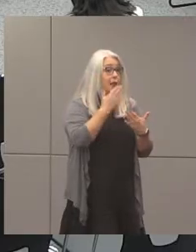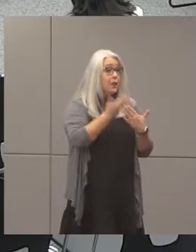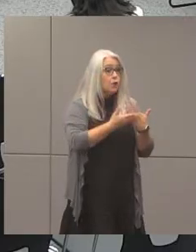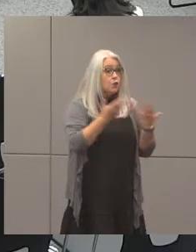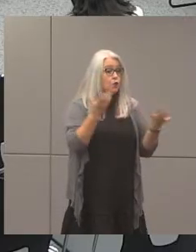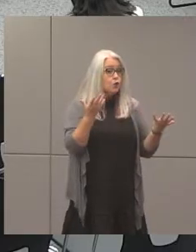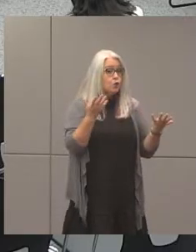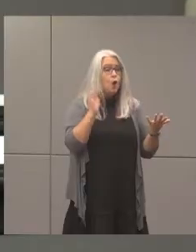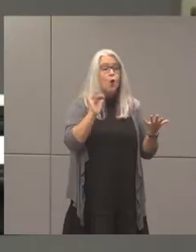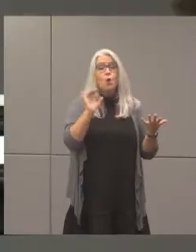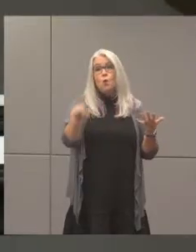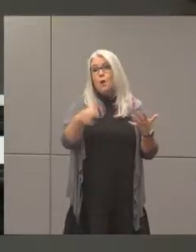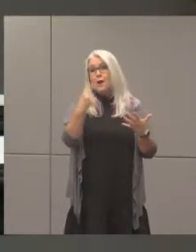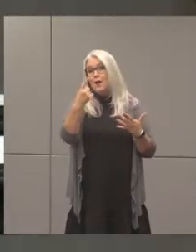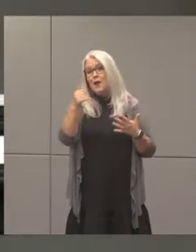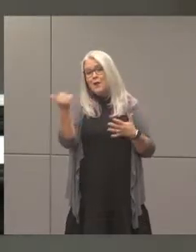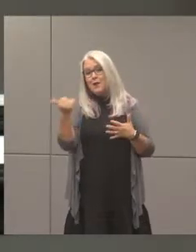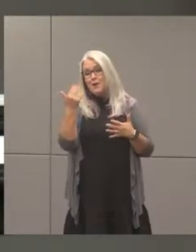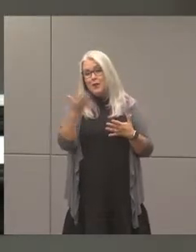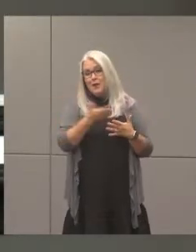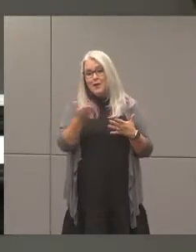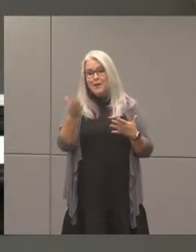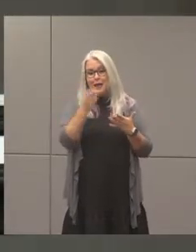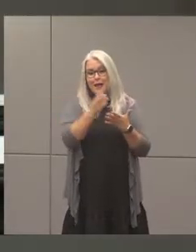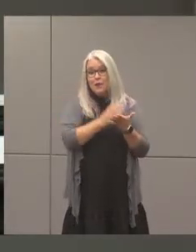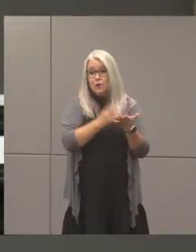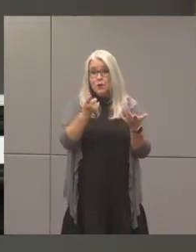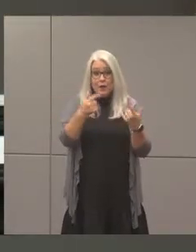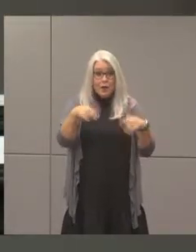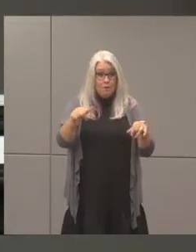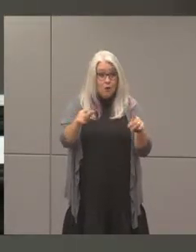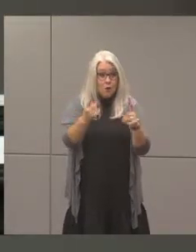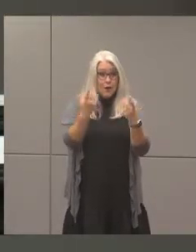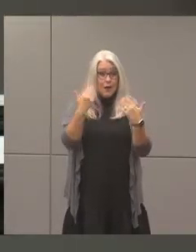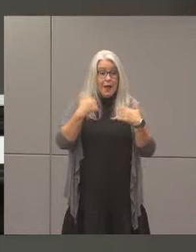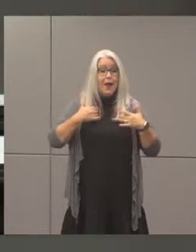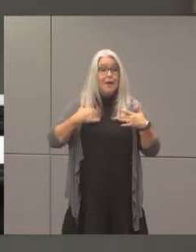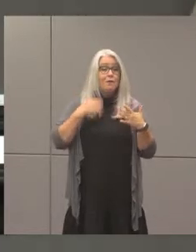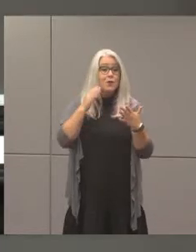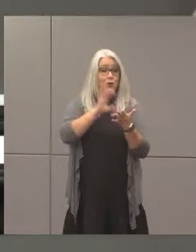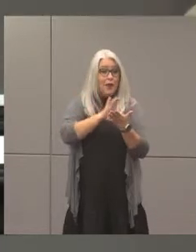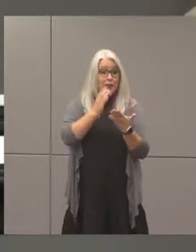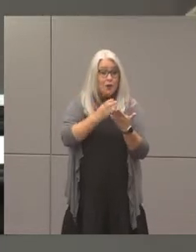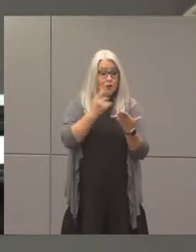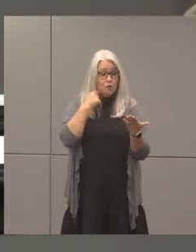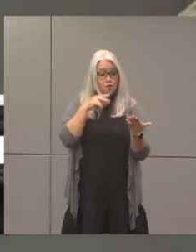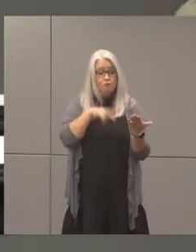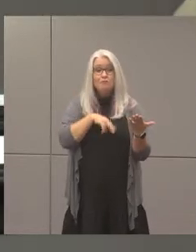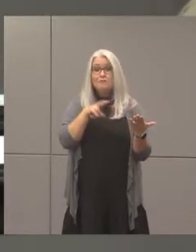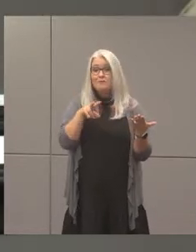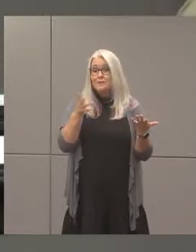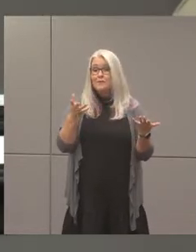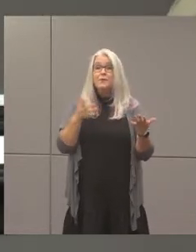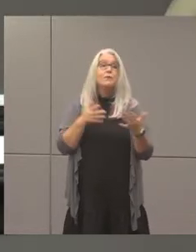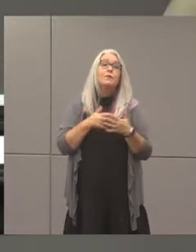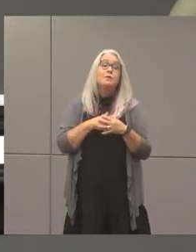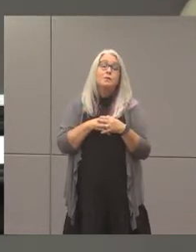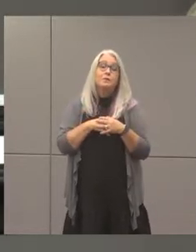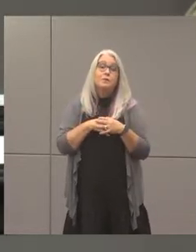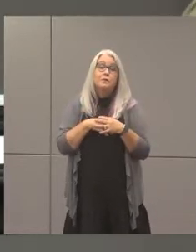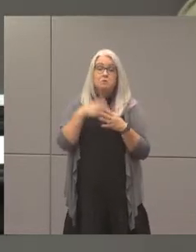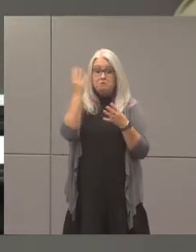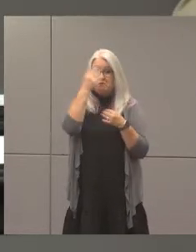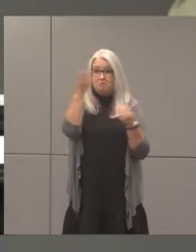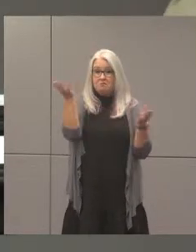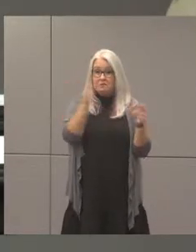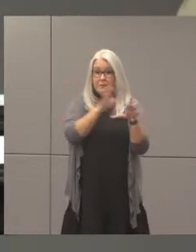was one other thing, the calendar. Does everybody have their calendar? There's been, just so you're